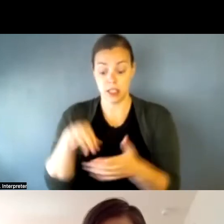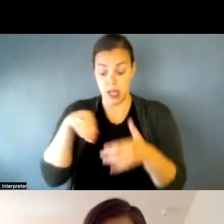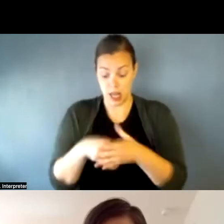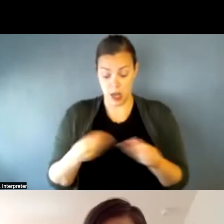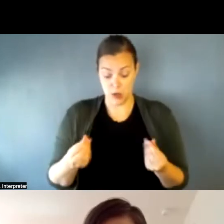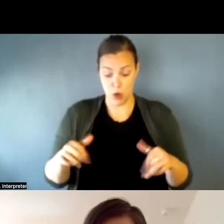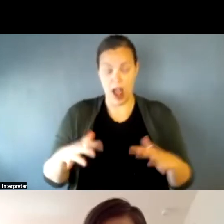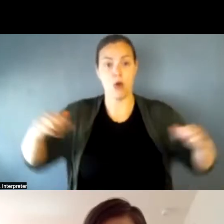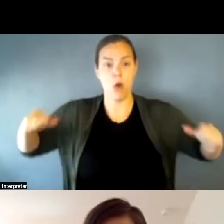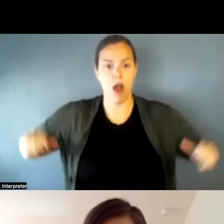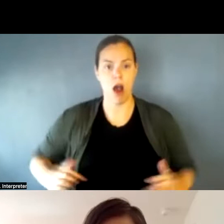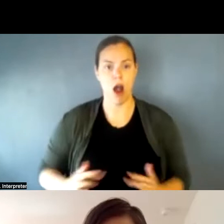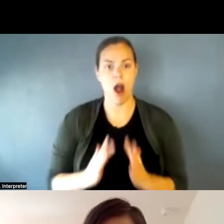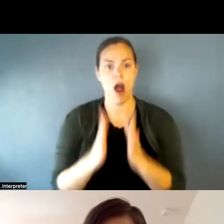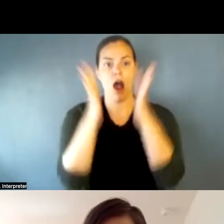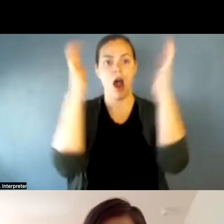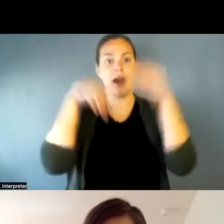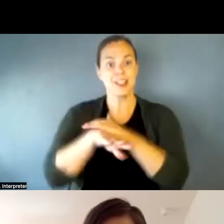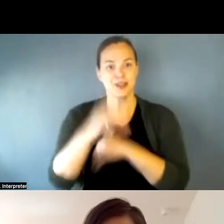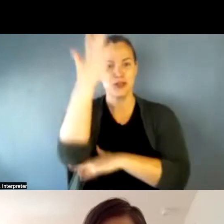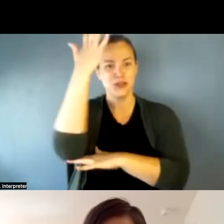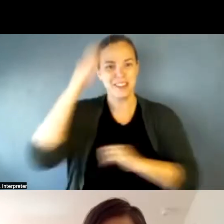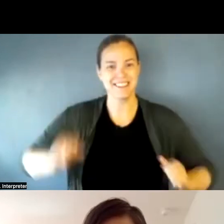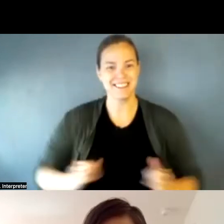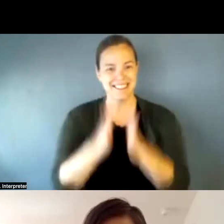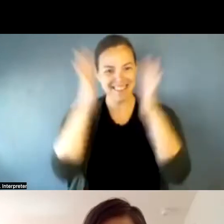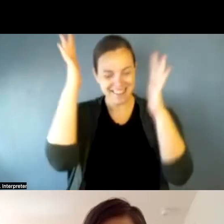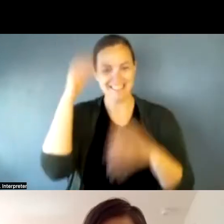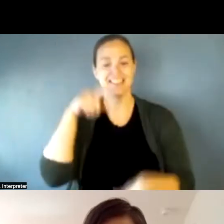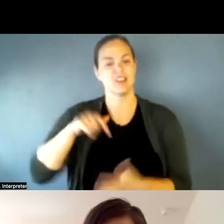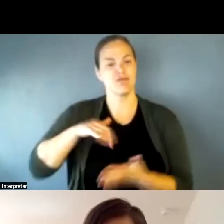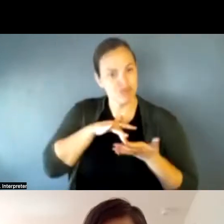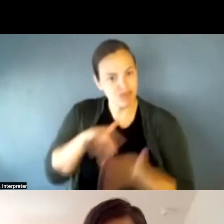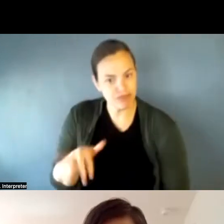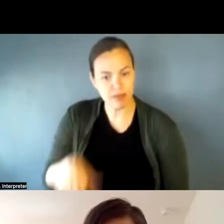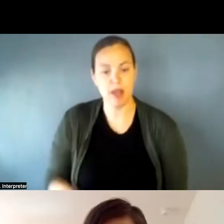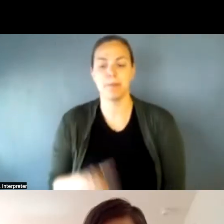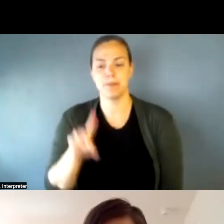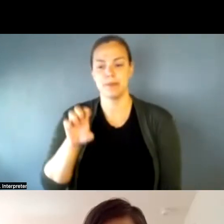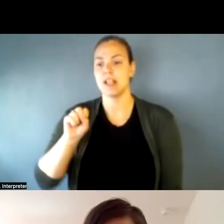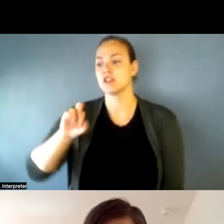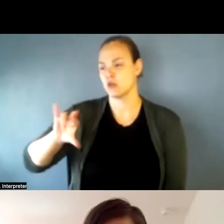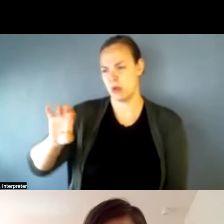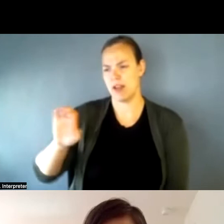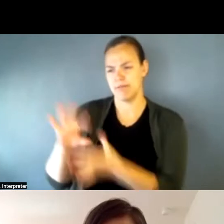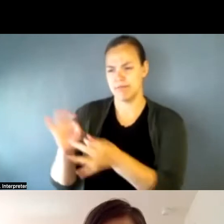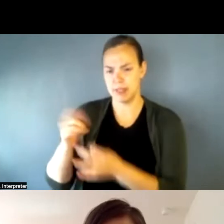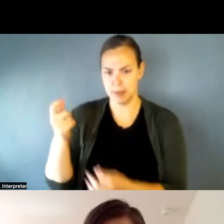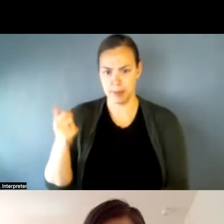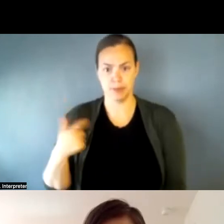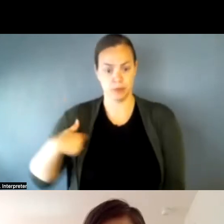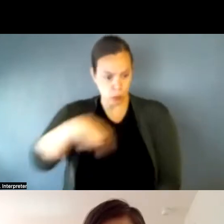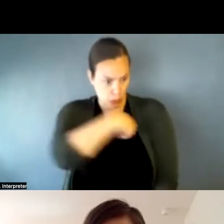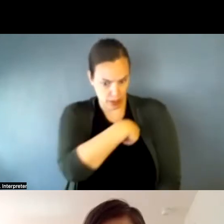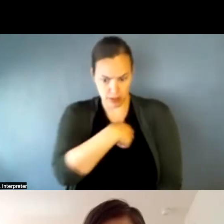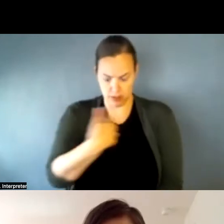the trees. And so we as people, and Desiree kind of touched on this a little bit, is that we recognize